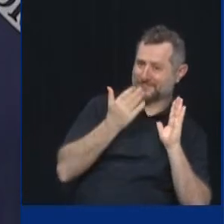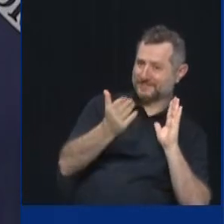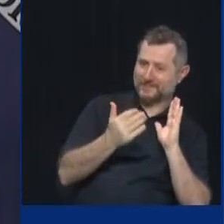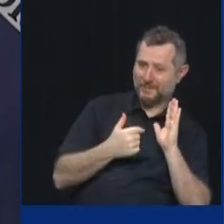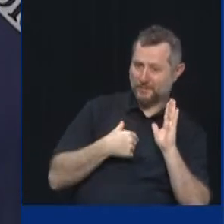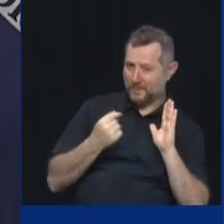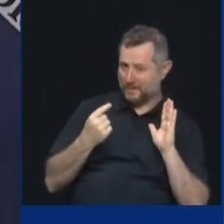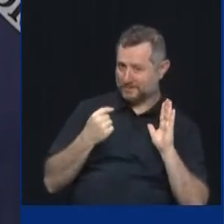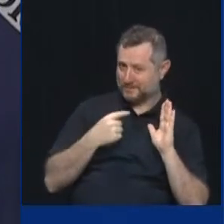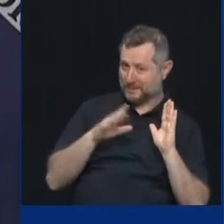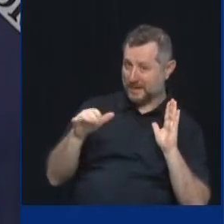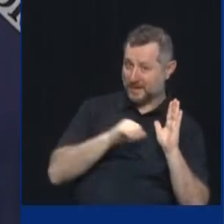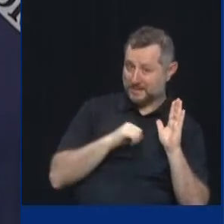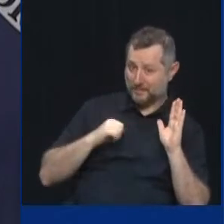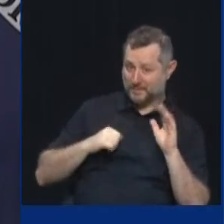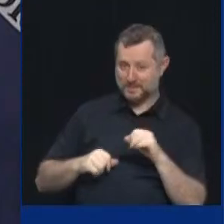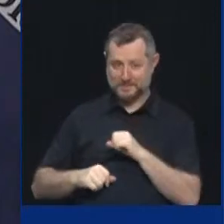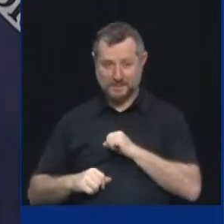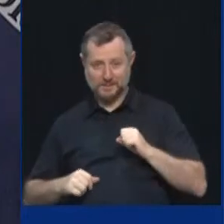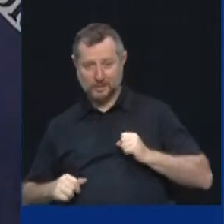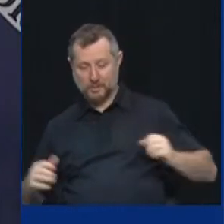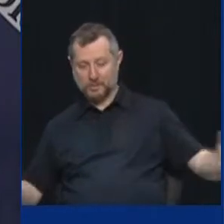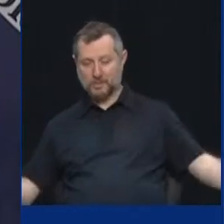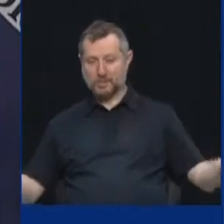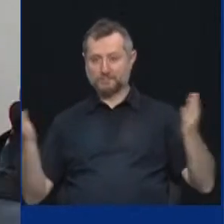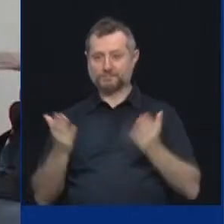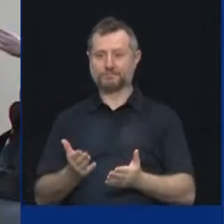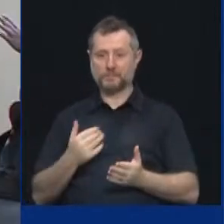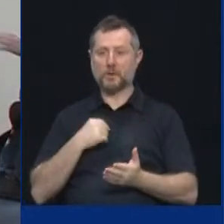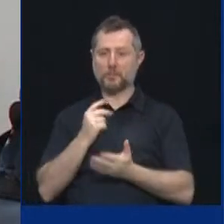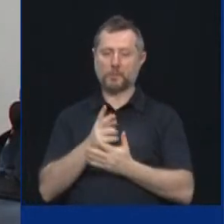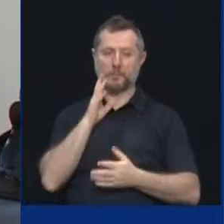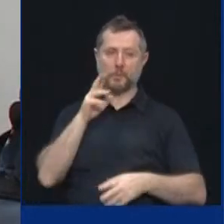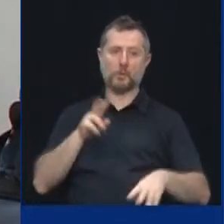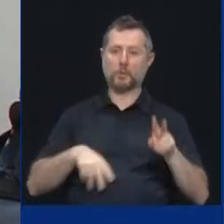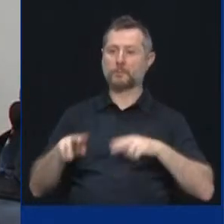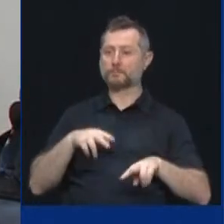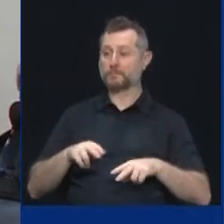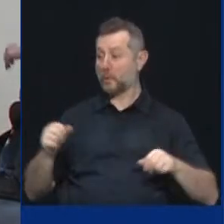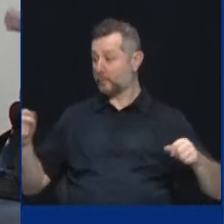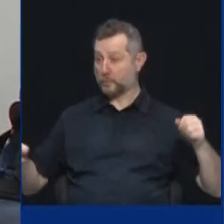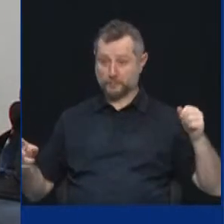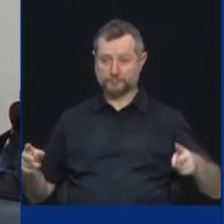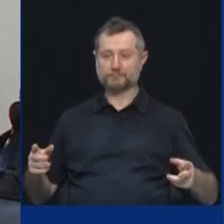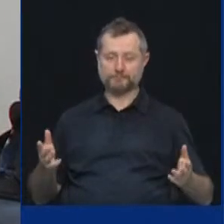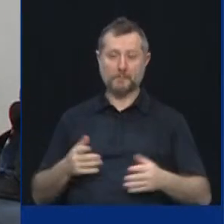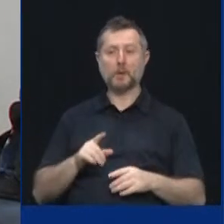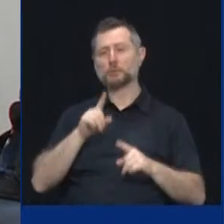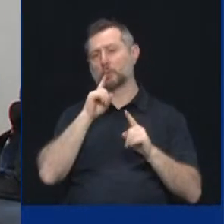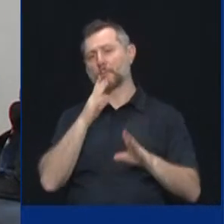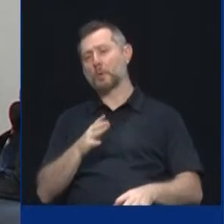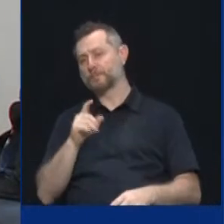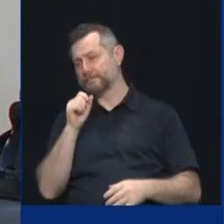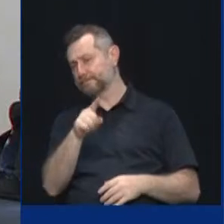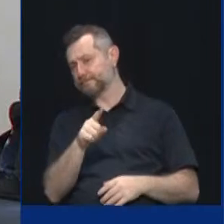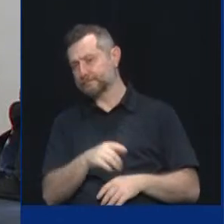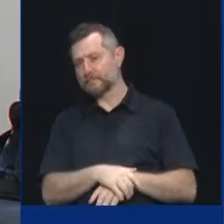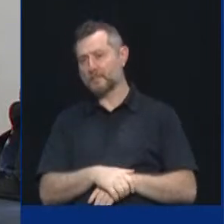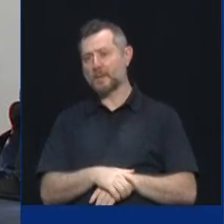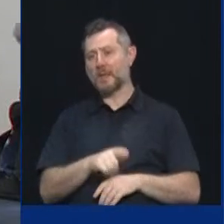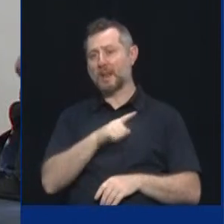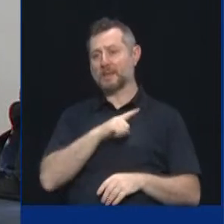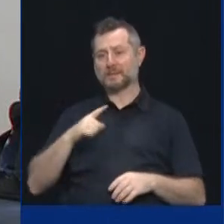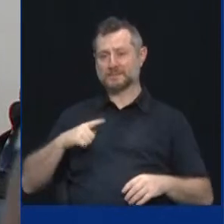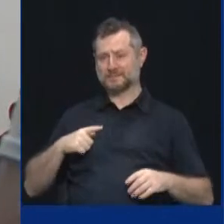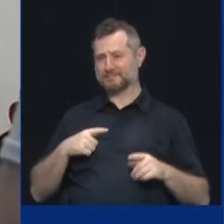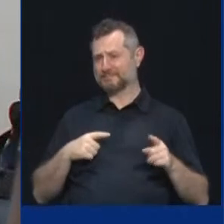changes they would make, and then you look at a bill once it's passed. Go ahead. Do you have any priorities at all going, as you know, the legislative session is going to